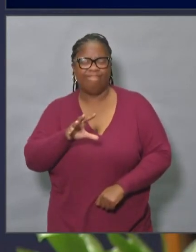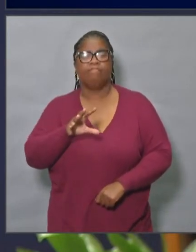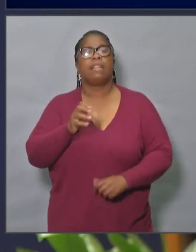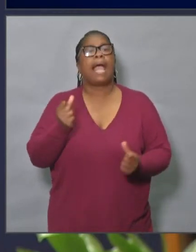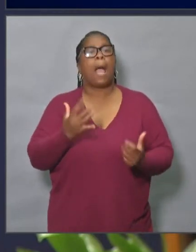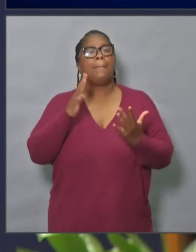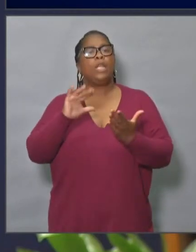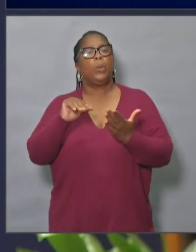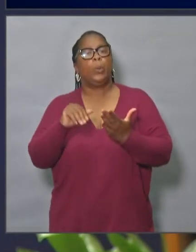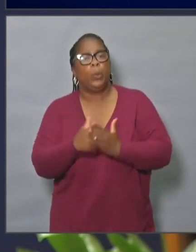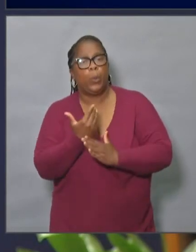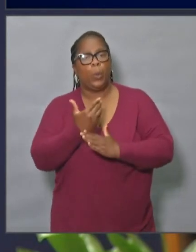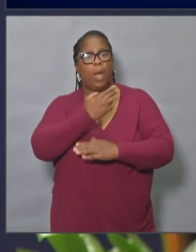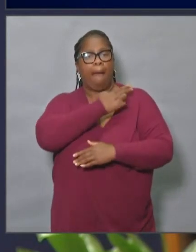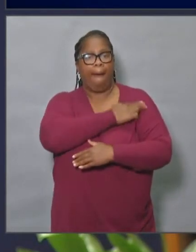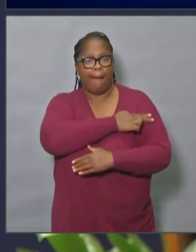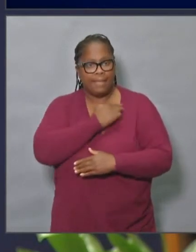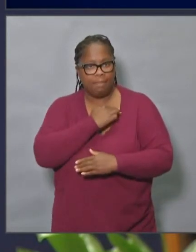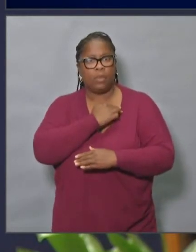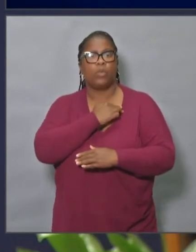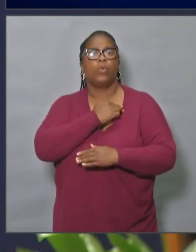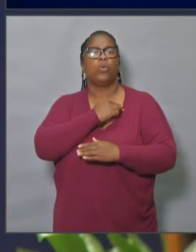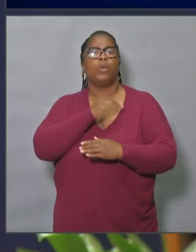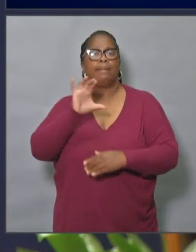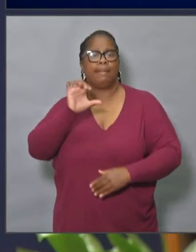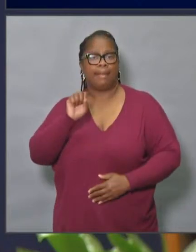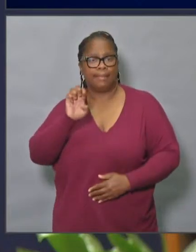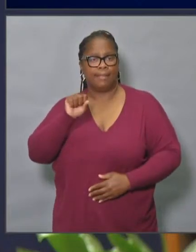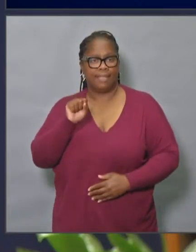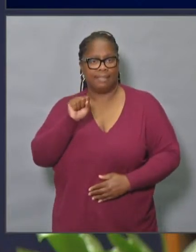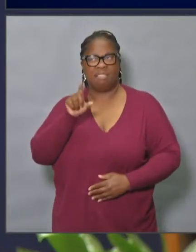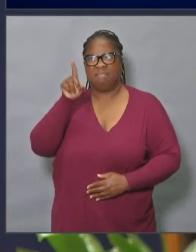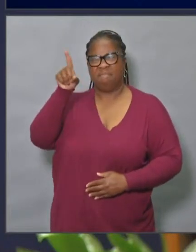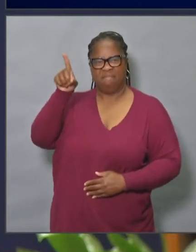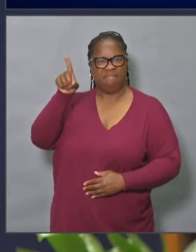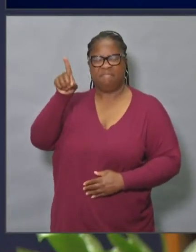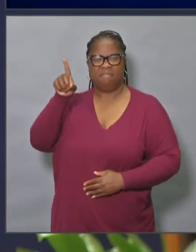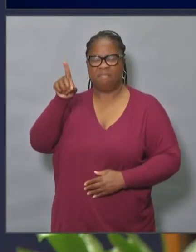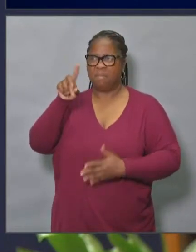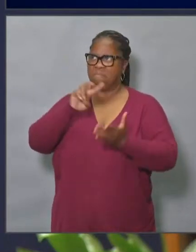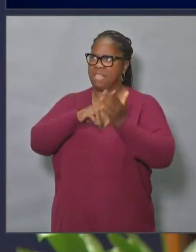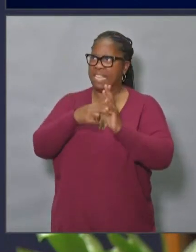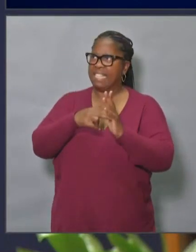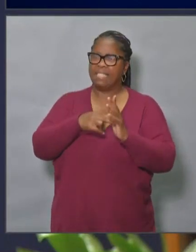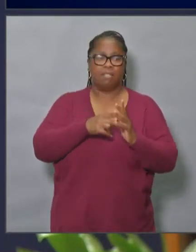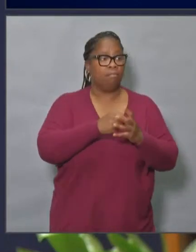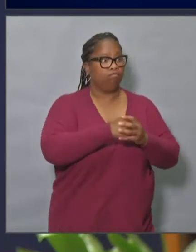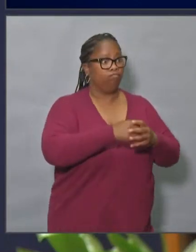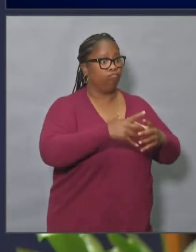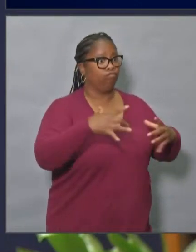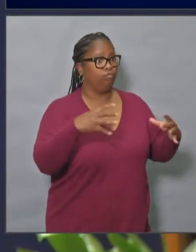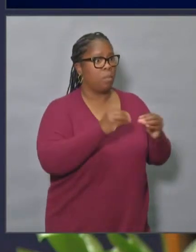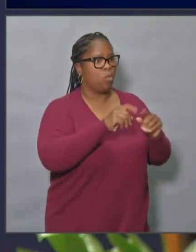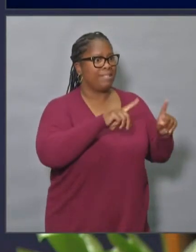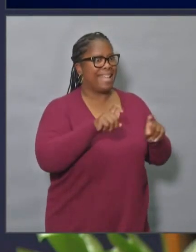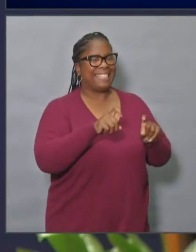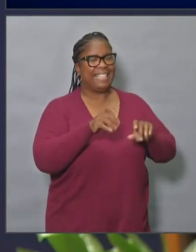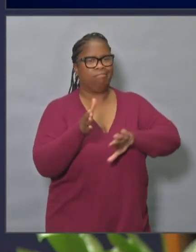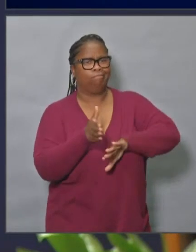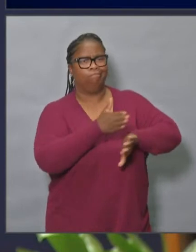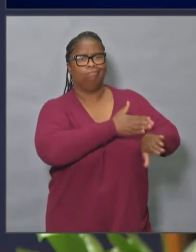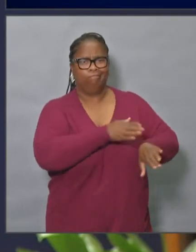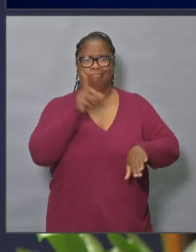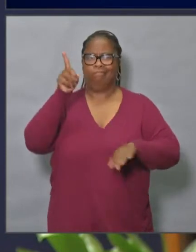hospital cases and is not then prone to being misled by increases in testing and thus the daily positive case